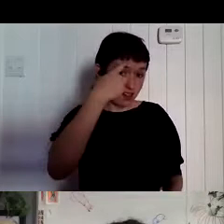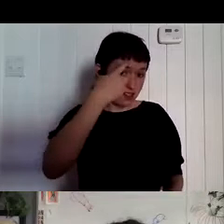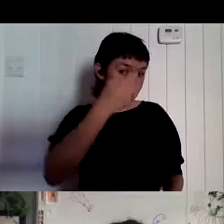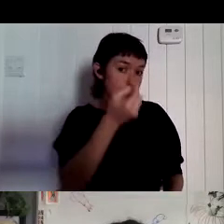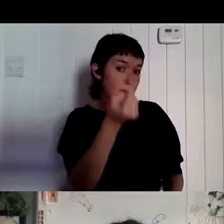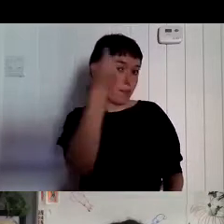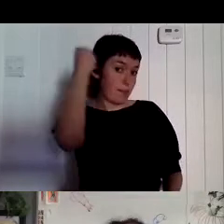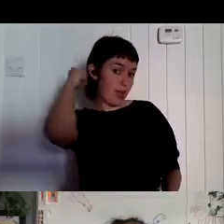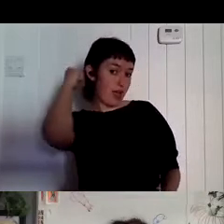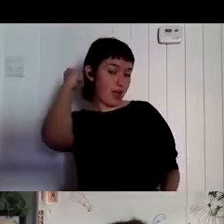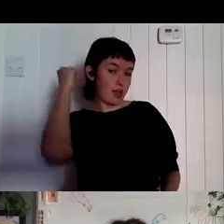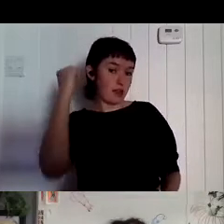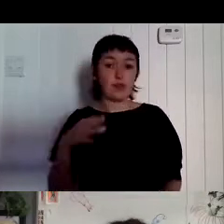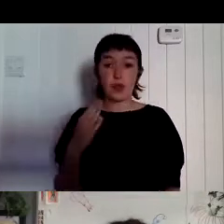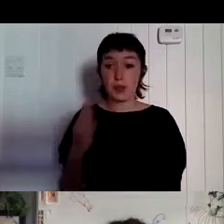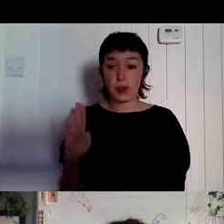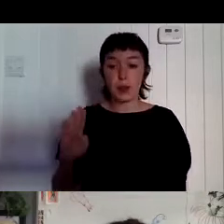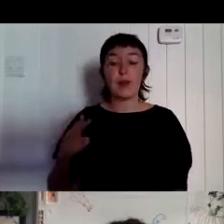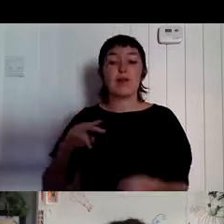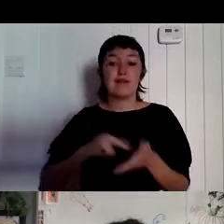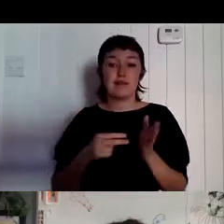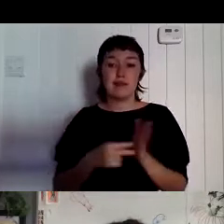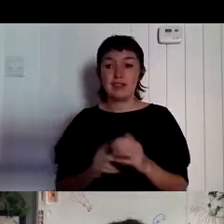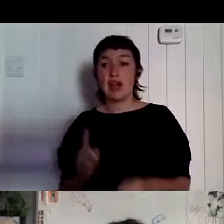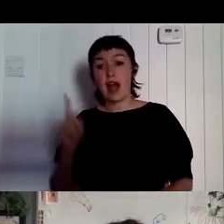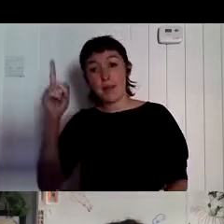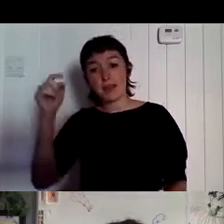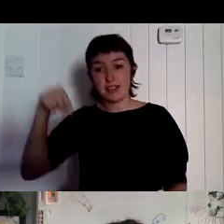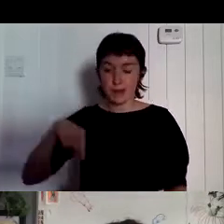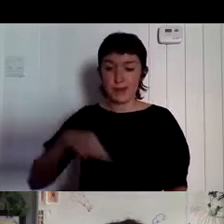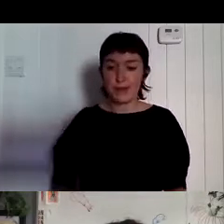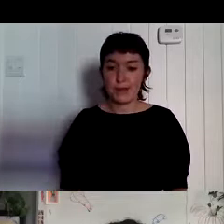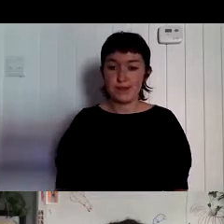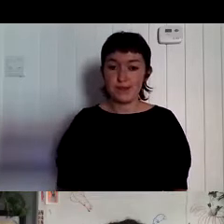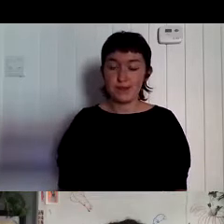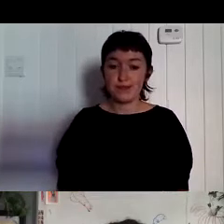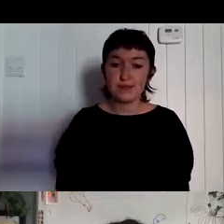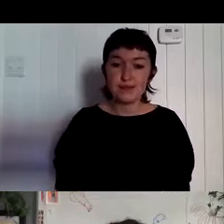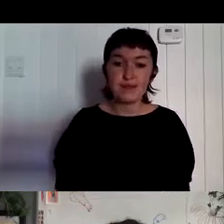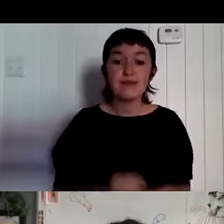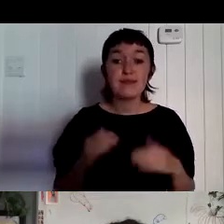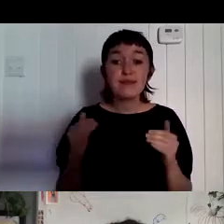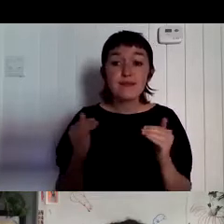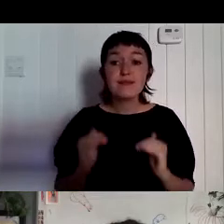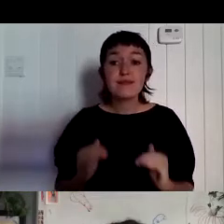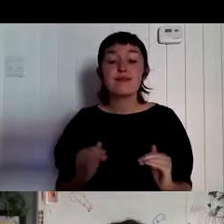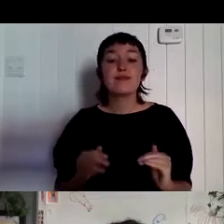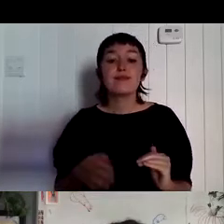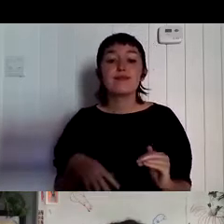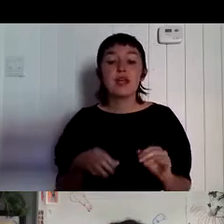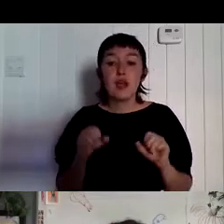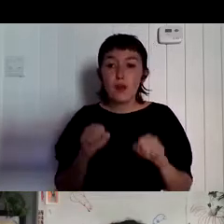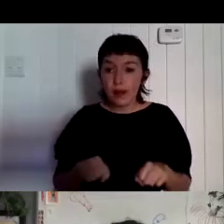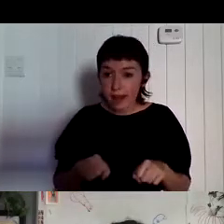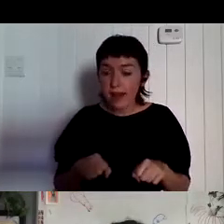up and down. And so we can take that one step further and we can start actually drawing schematics of